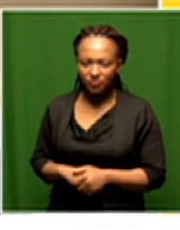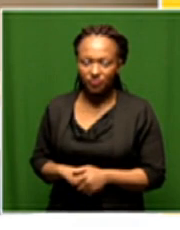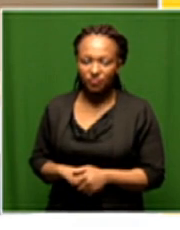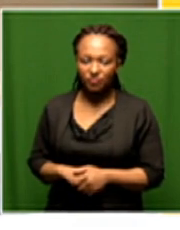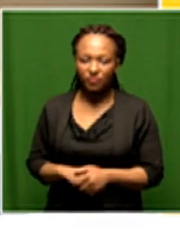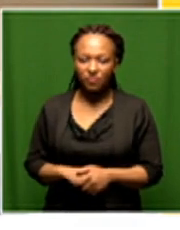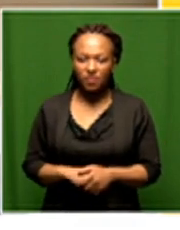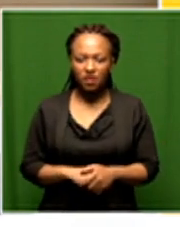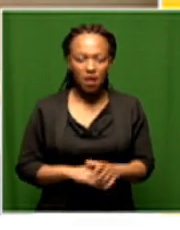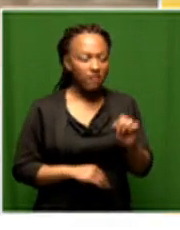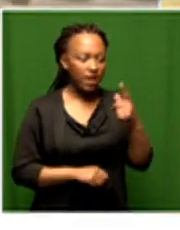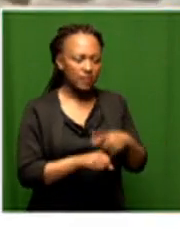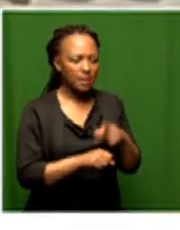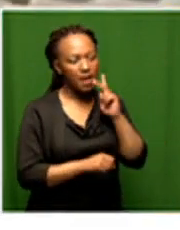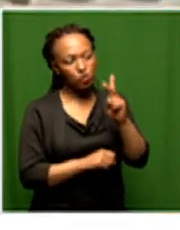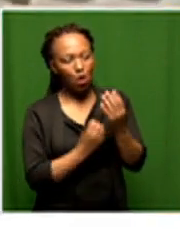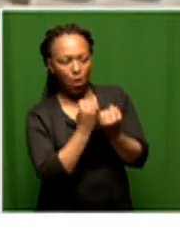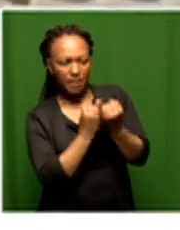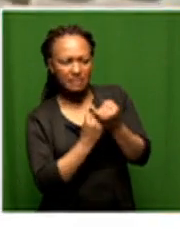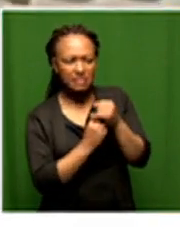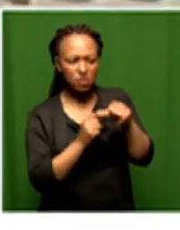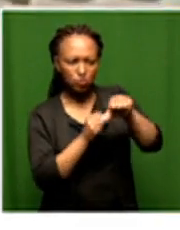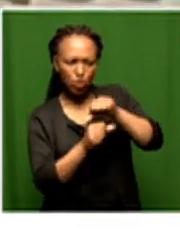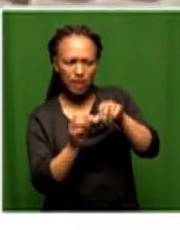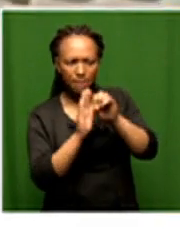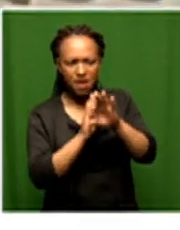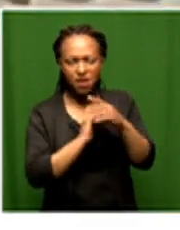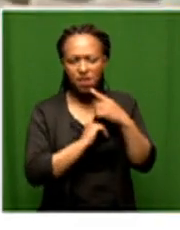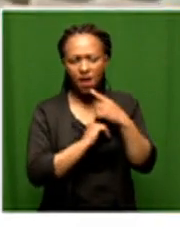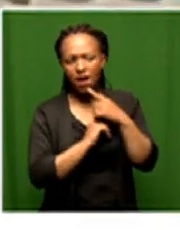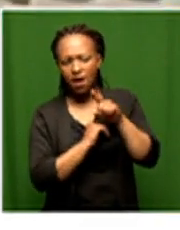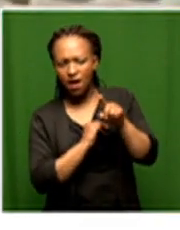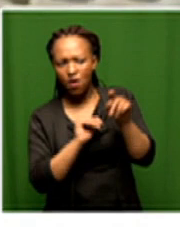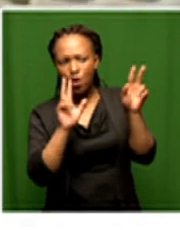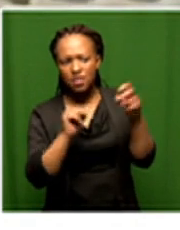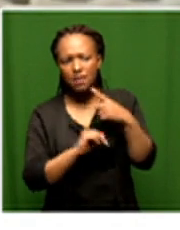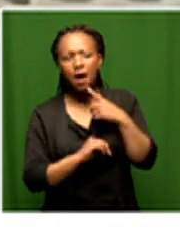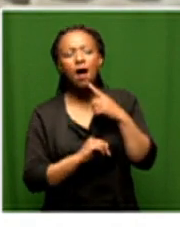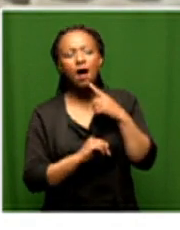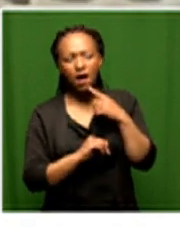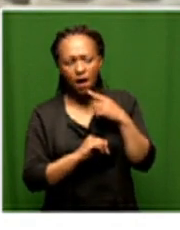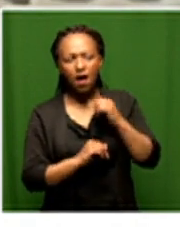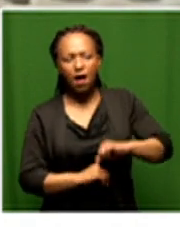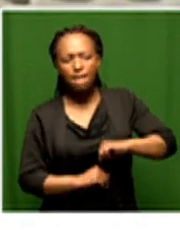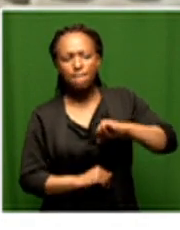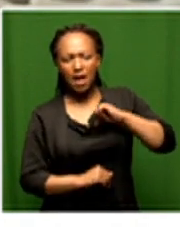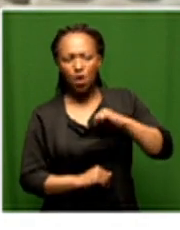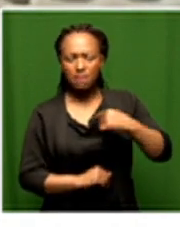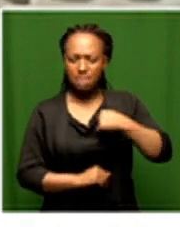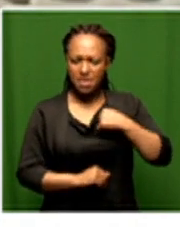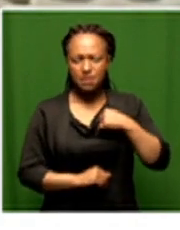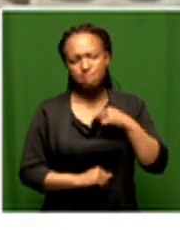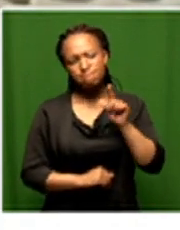So I first saw this competition on social media, and as soon as I saw the theme was Proudly Me and it was meant